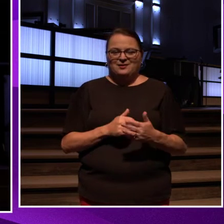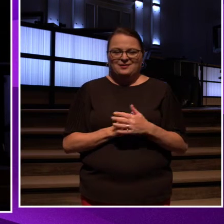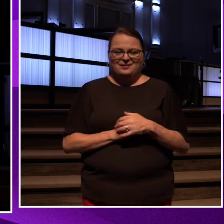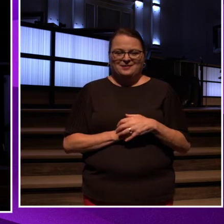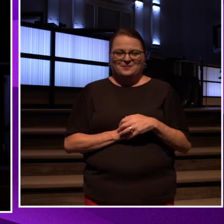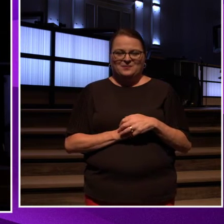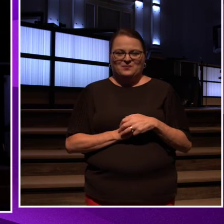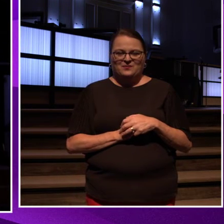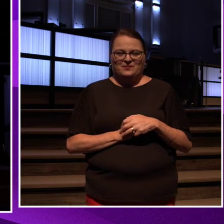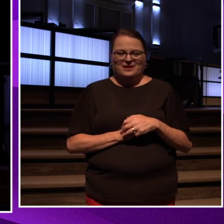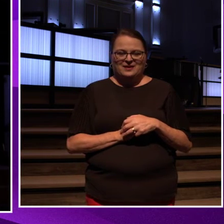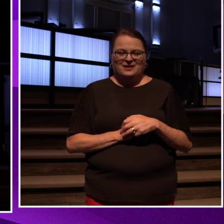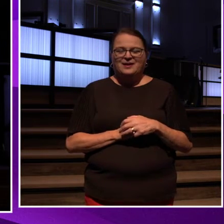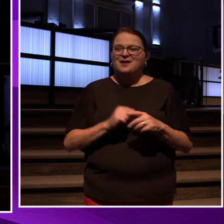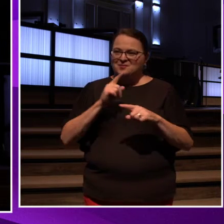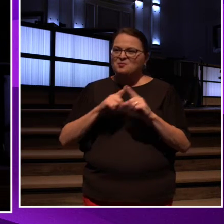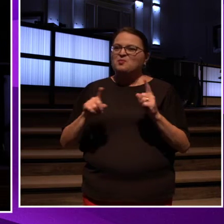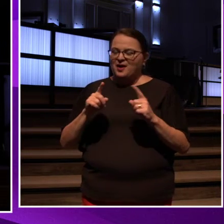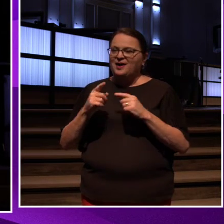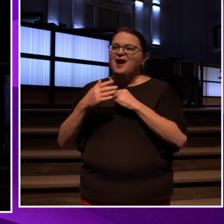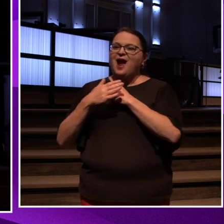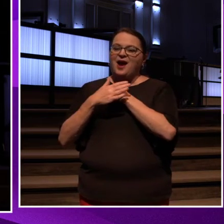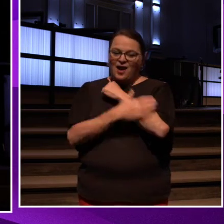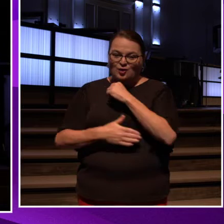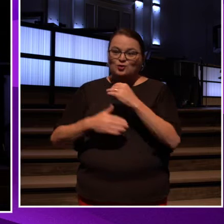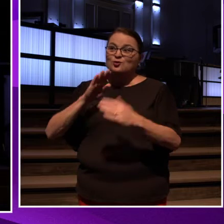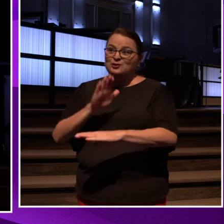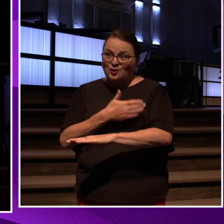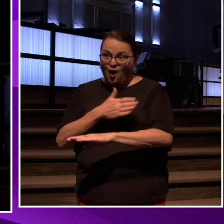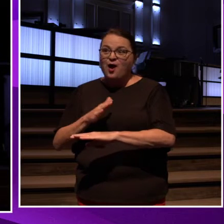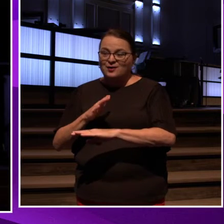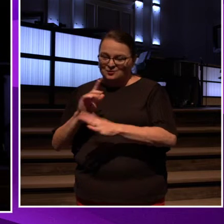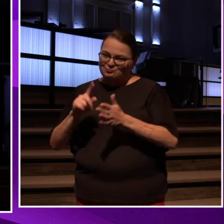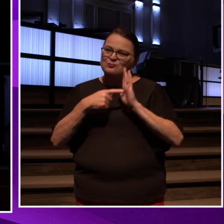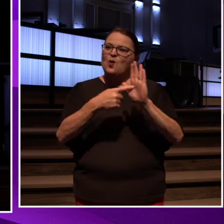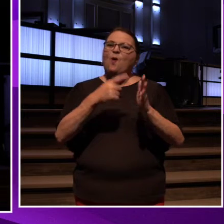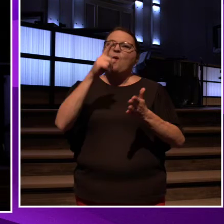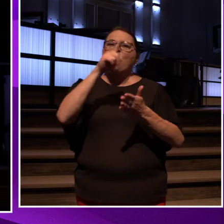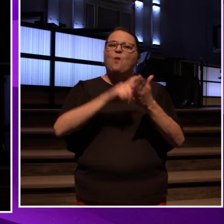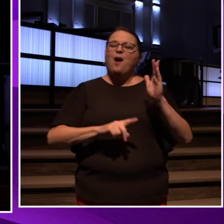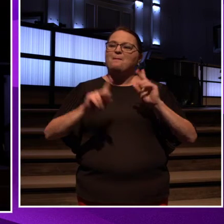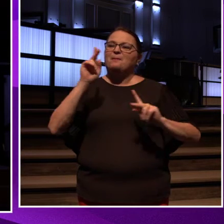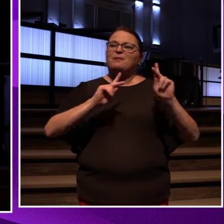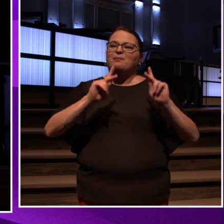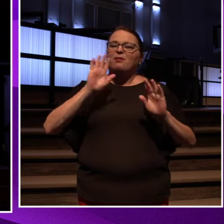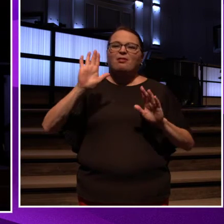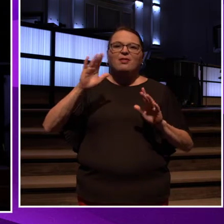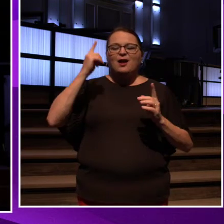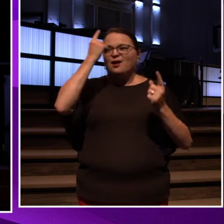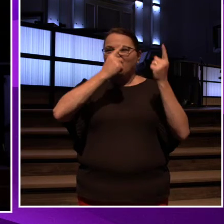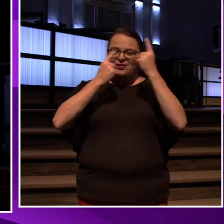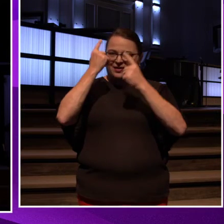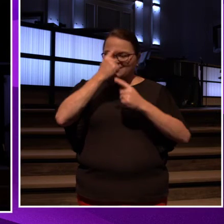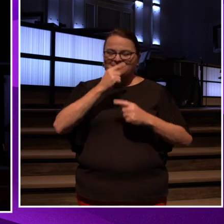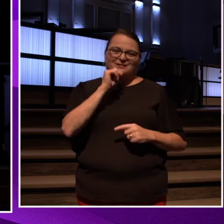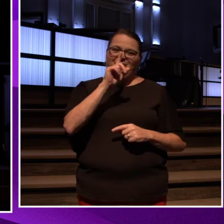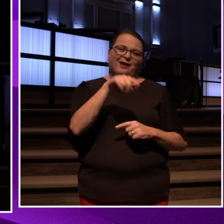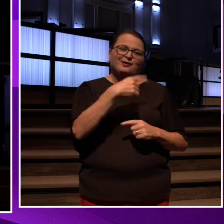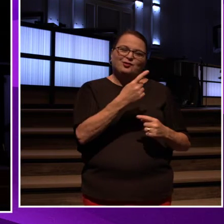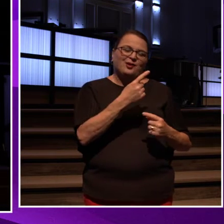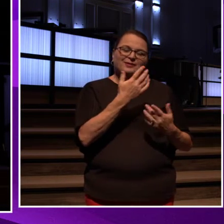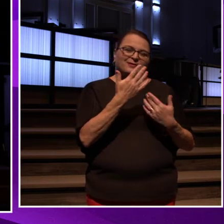But country songs reflect what people are thinking. They're the poets of our day. Not just country, but